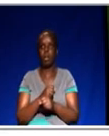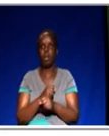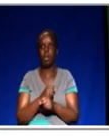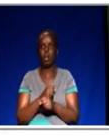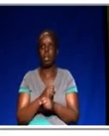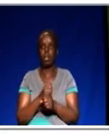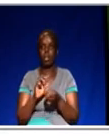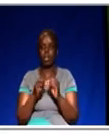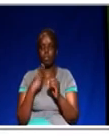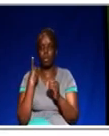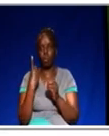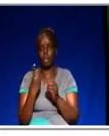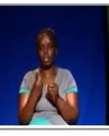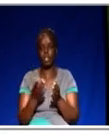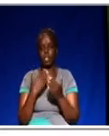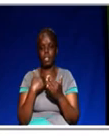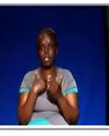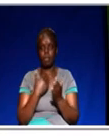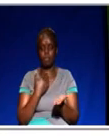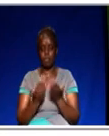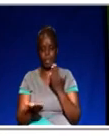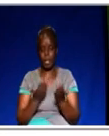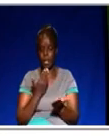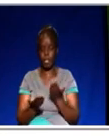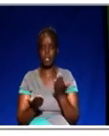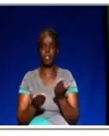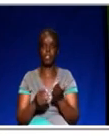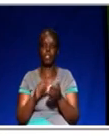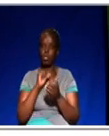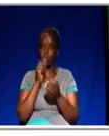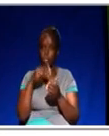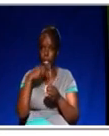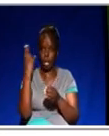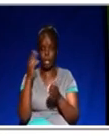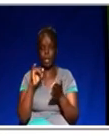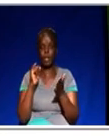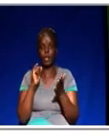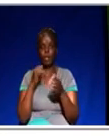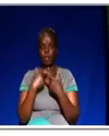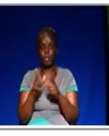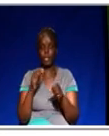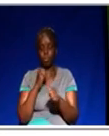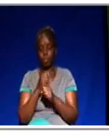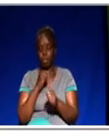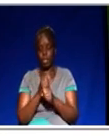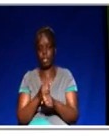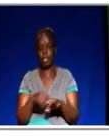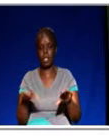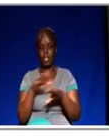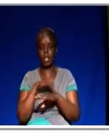Obviously, it looks like number one, although he's not hitting very high scores, he appears to be working almost at the